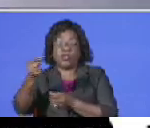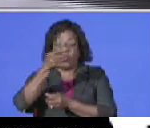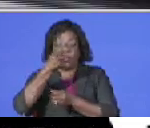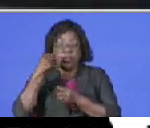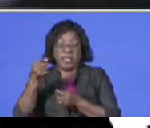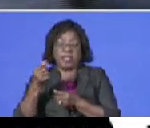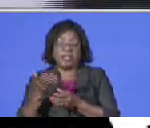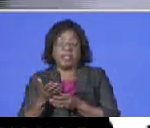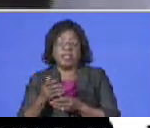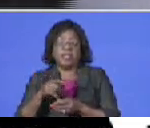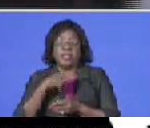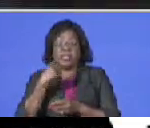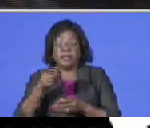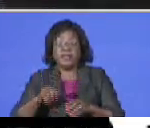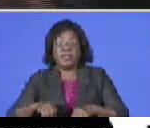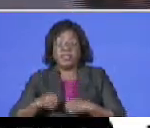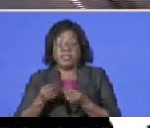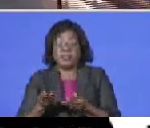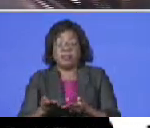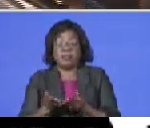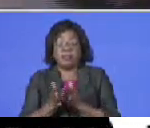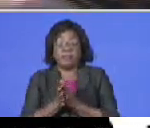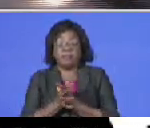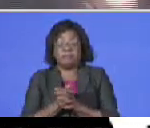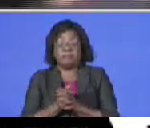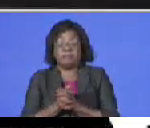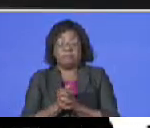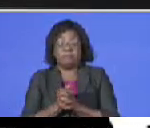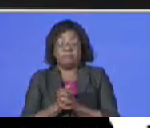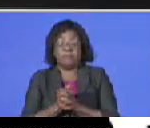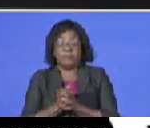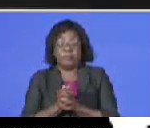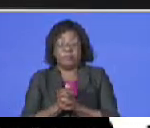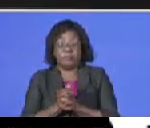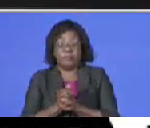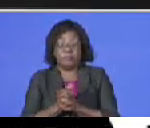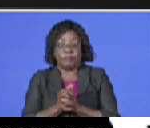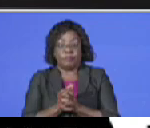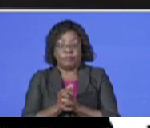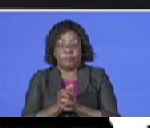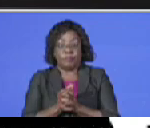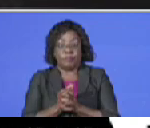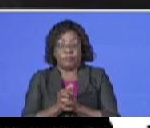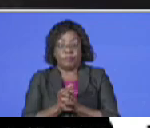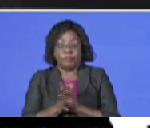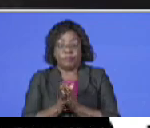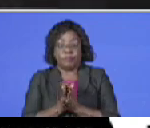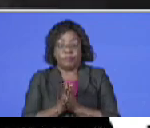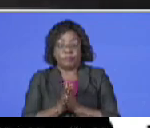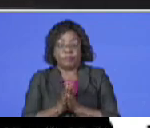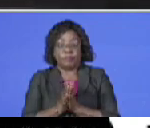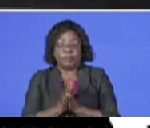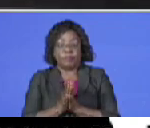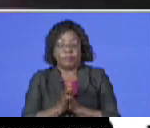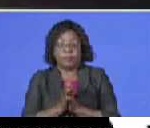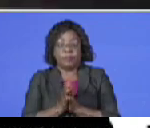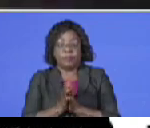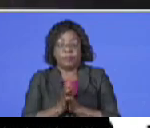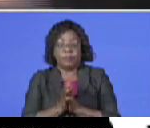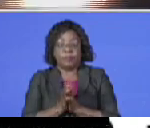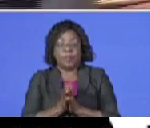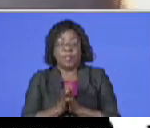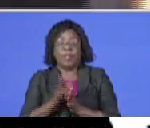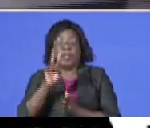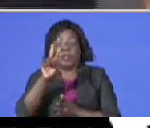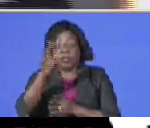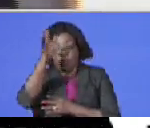Audley Peters, gave these details. Police officers responded, and on their arrival, they were informed that two